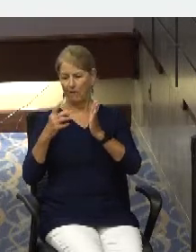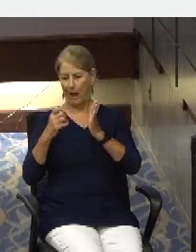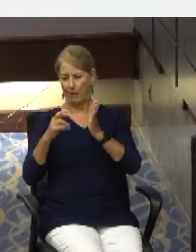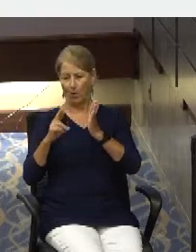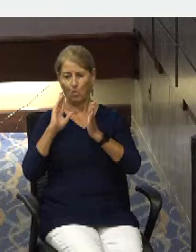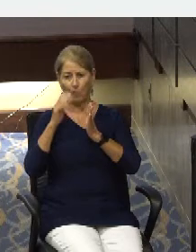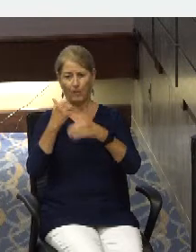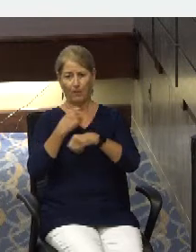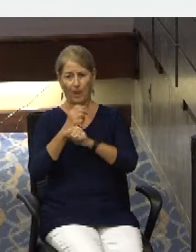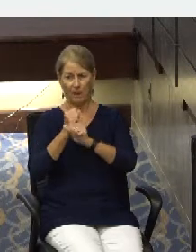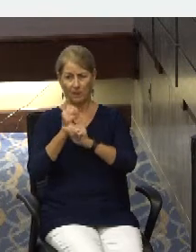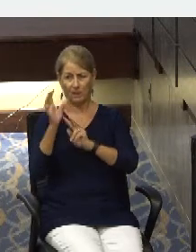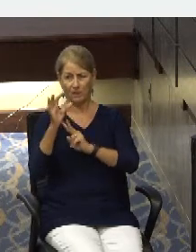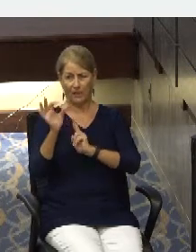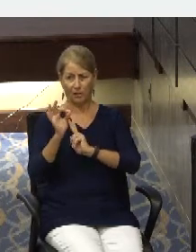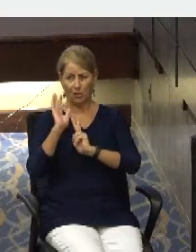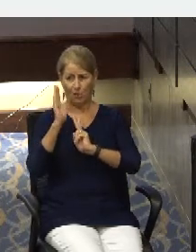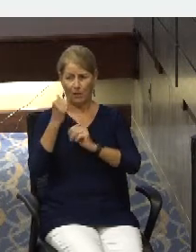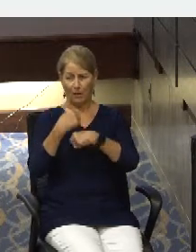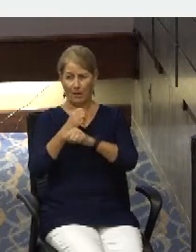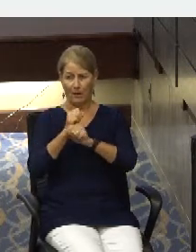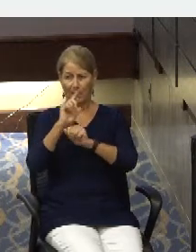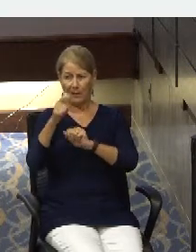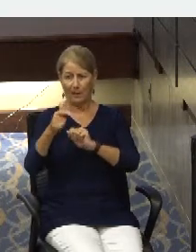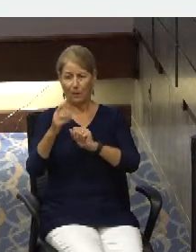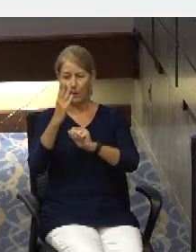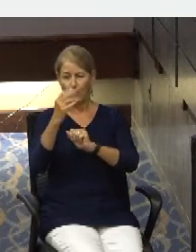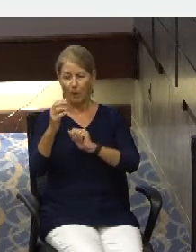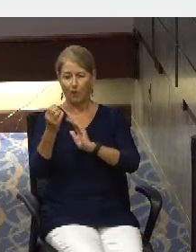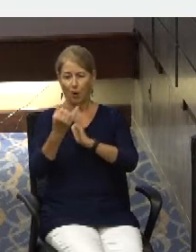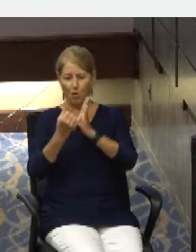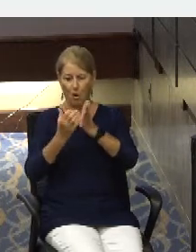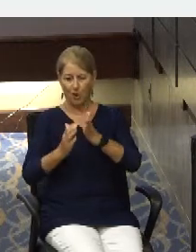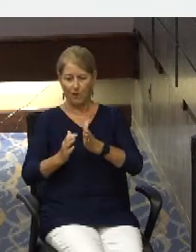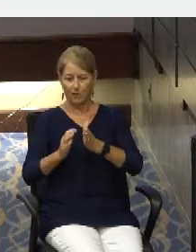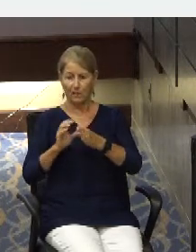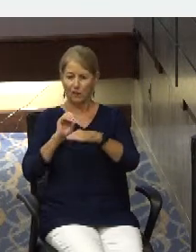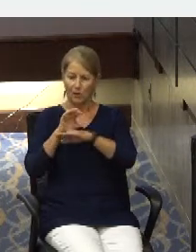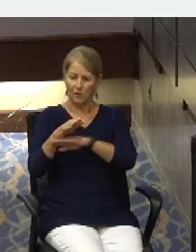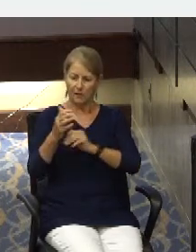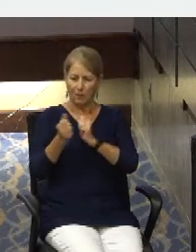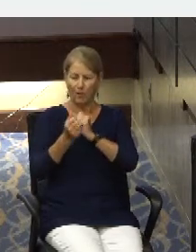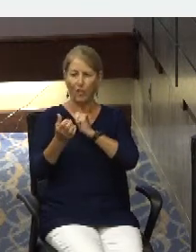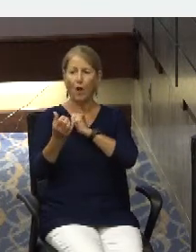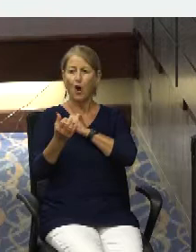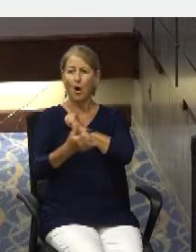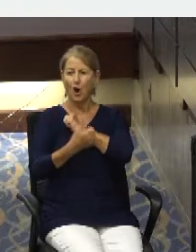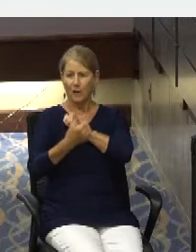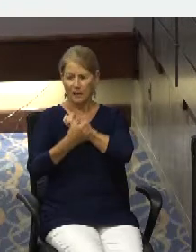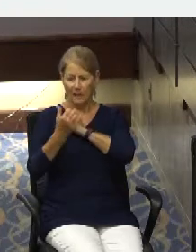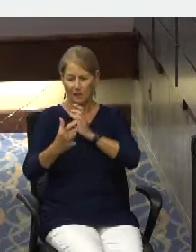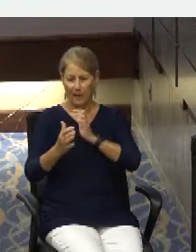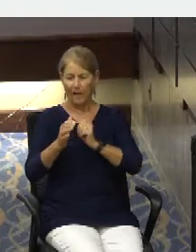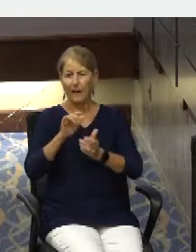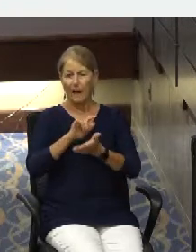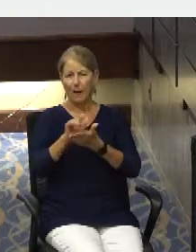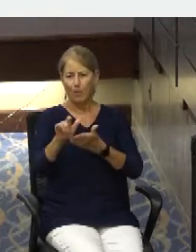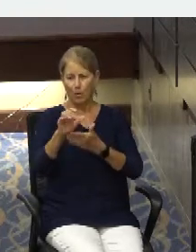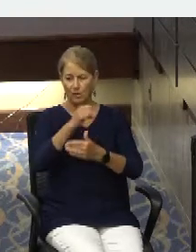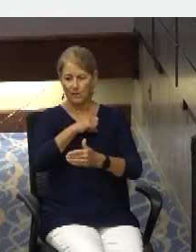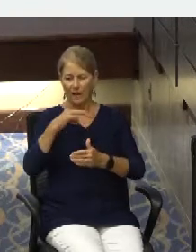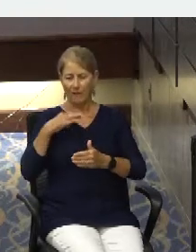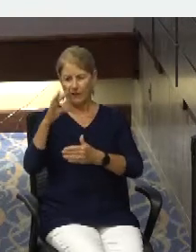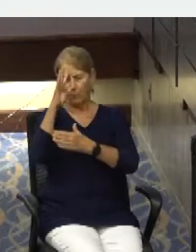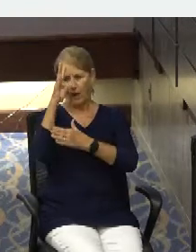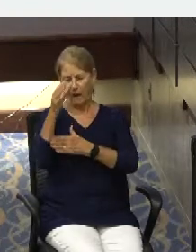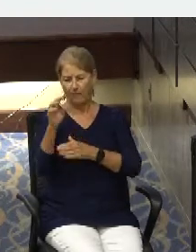the selection will be made at a later date by the artist in consultation with the architects, the airport staff, and Creative Waco. So these are just